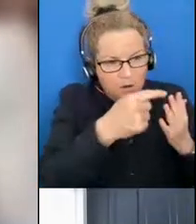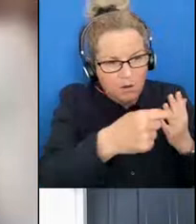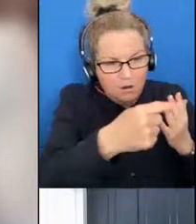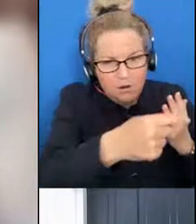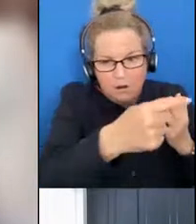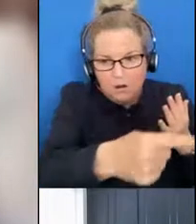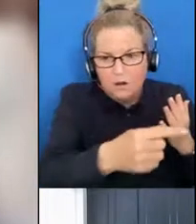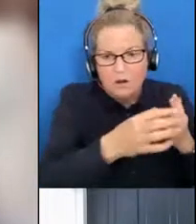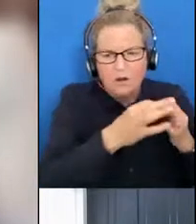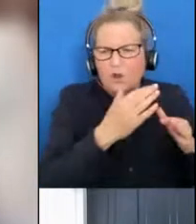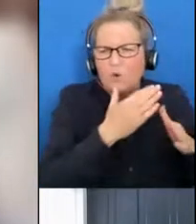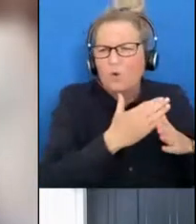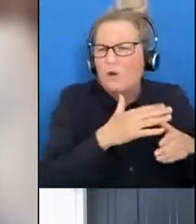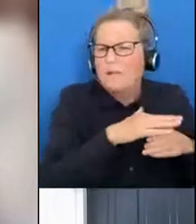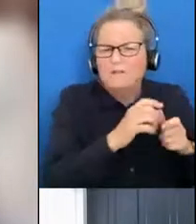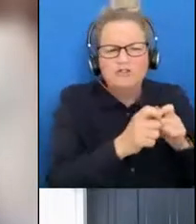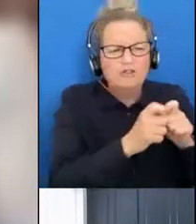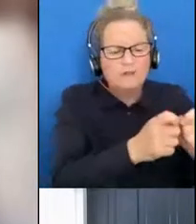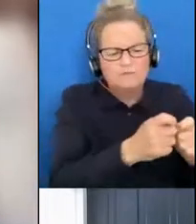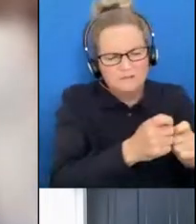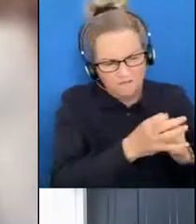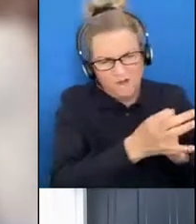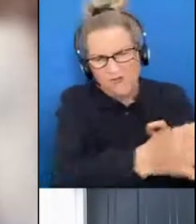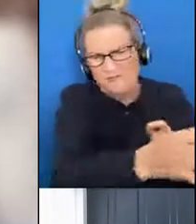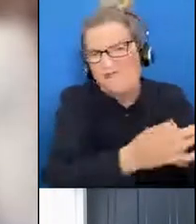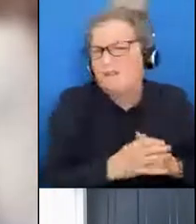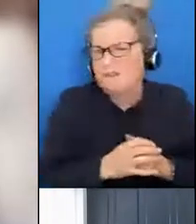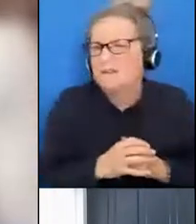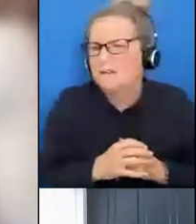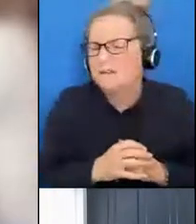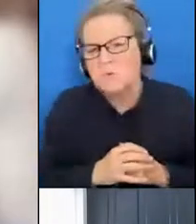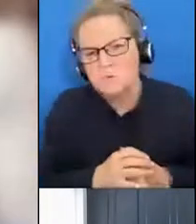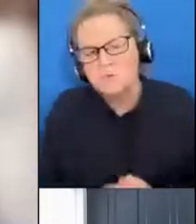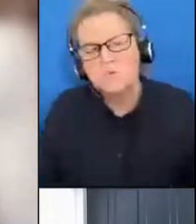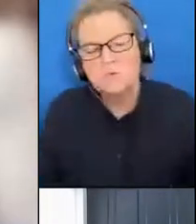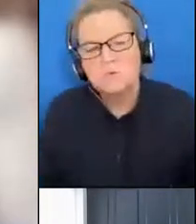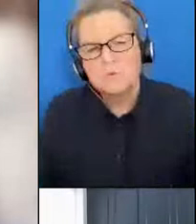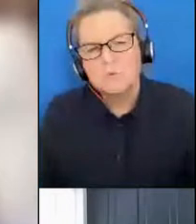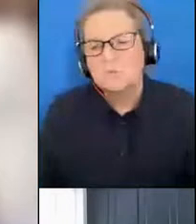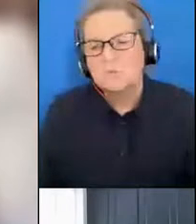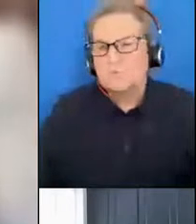as one of the key challenges that they face.